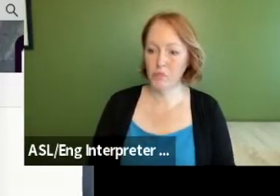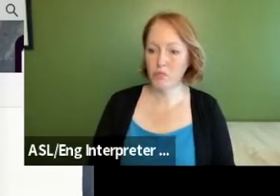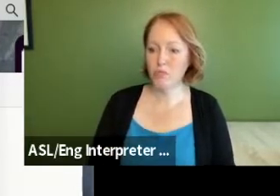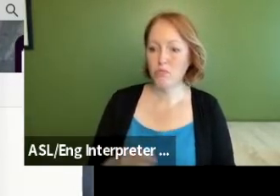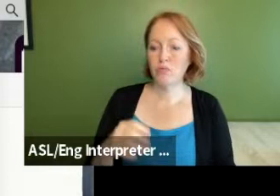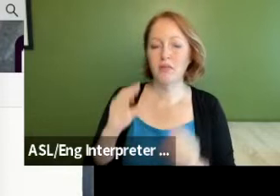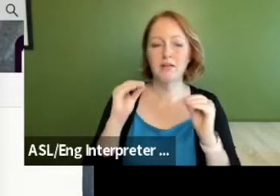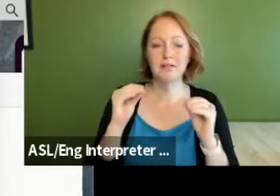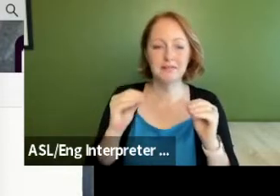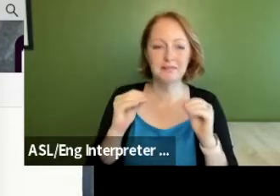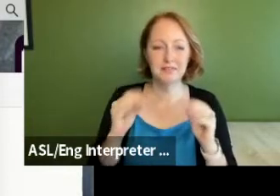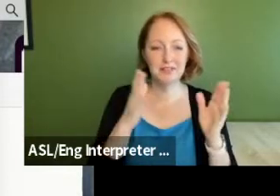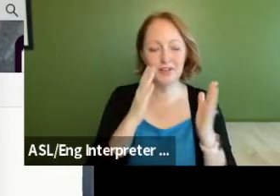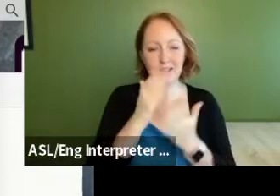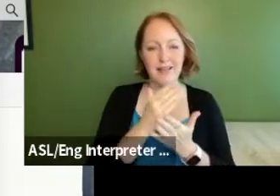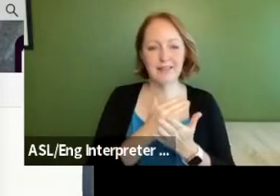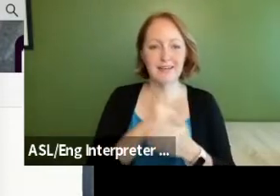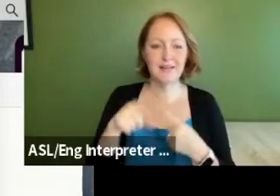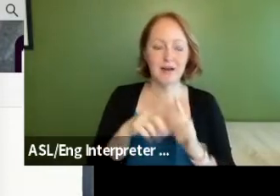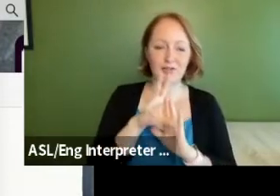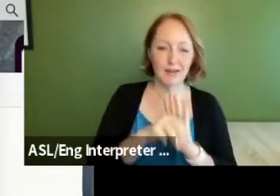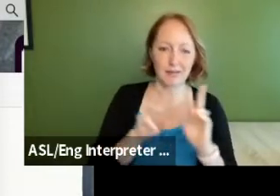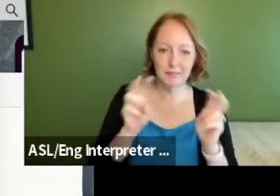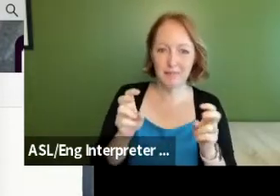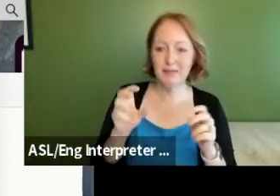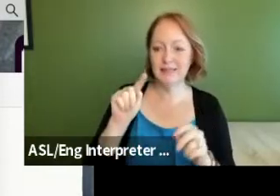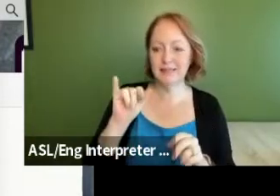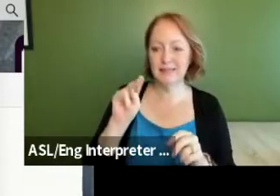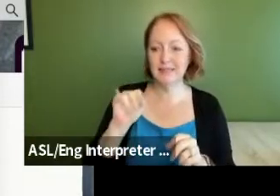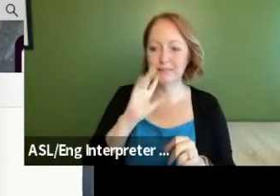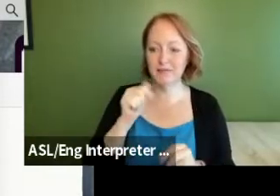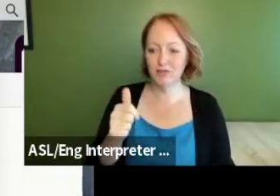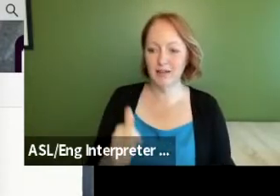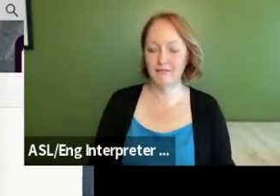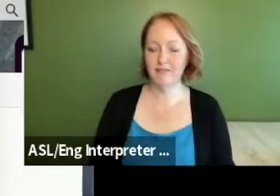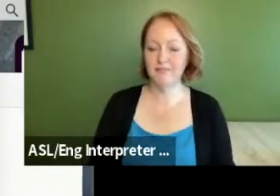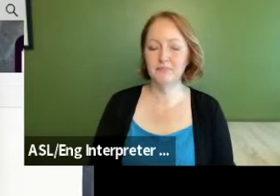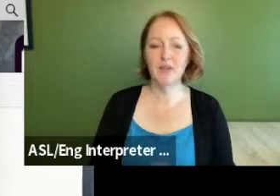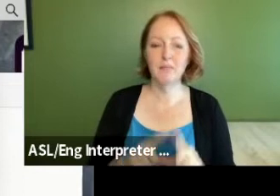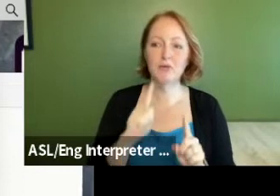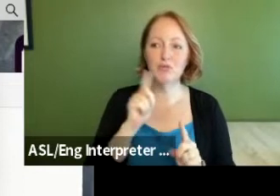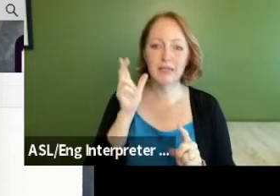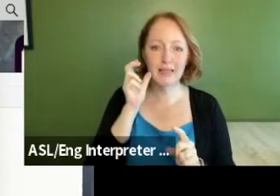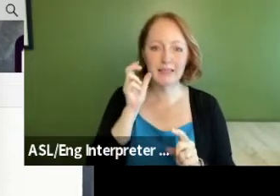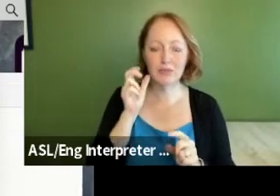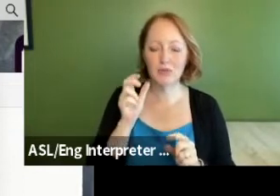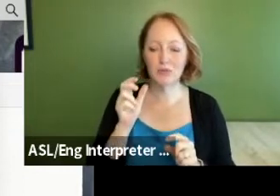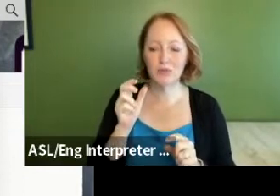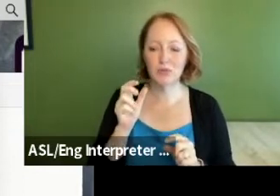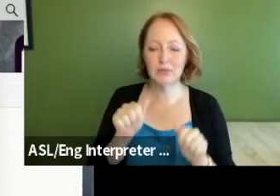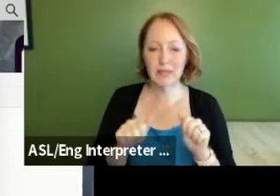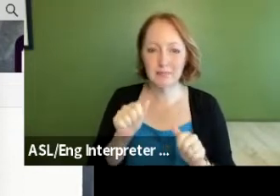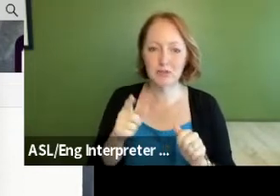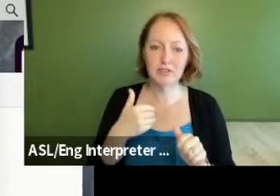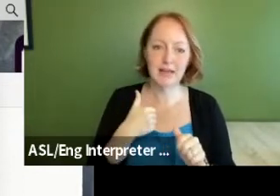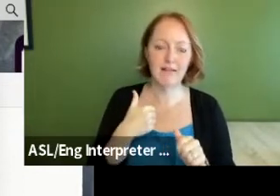found a struggle in because of the curricular topic. And I'm going to let Tina speak for herself, but really listen to the dilemmas she's having